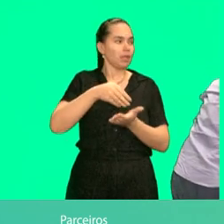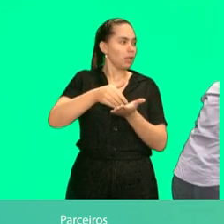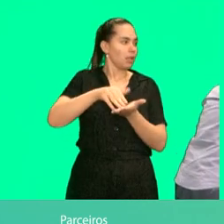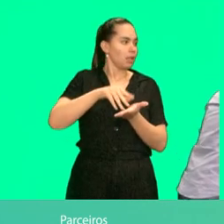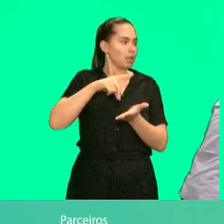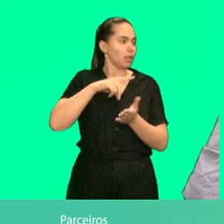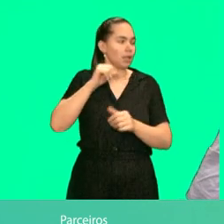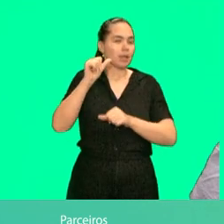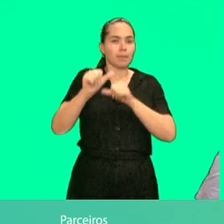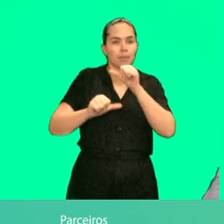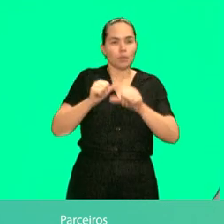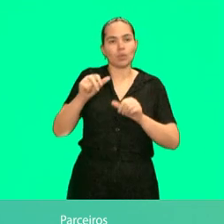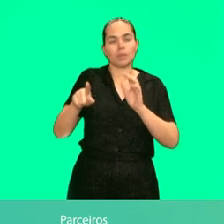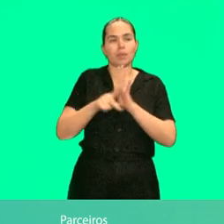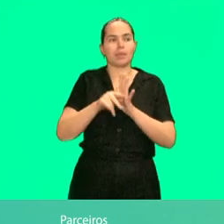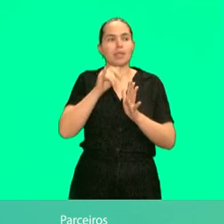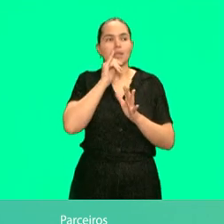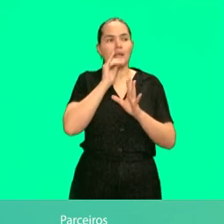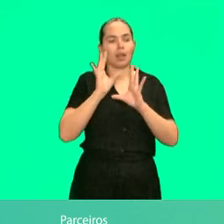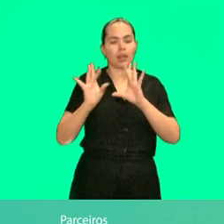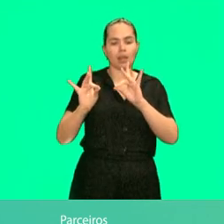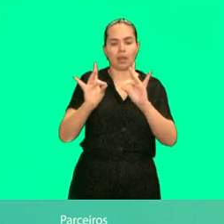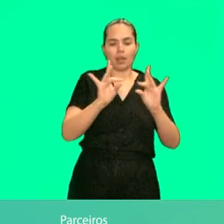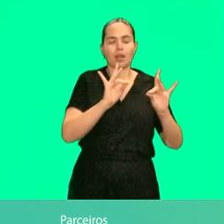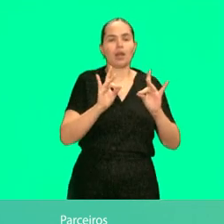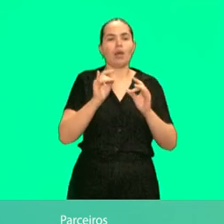Well, and here we have